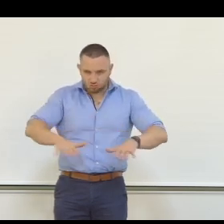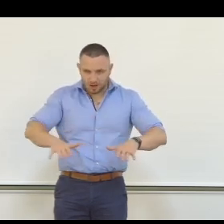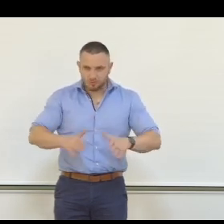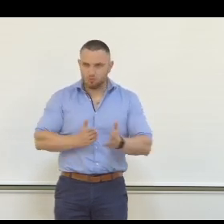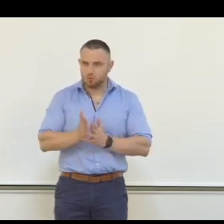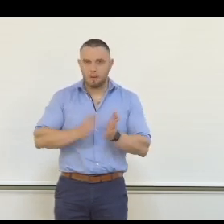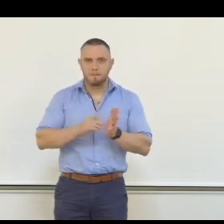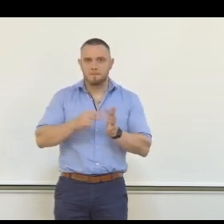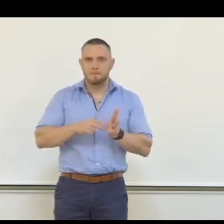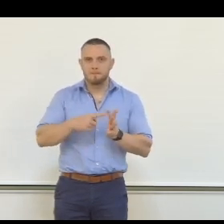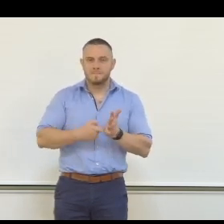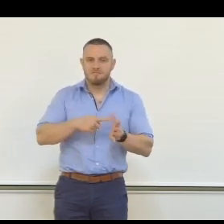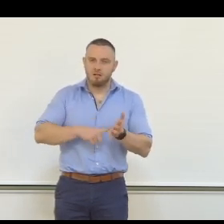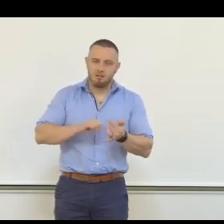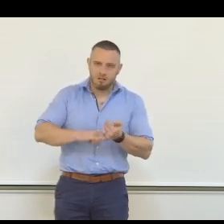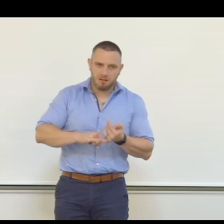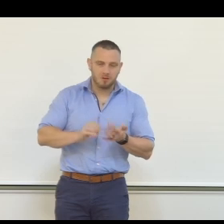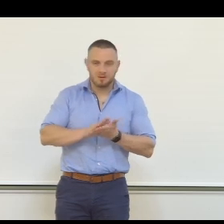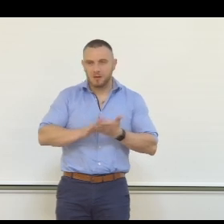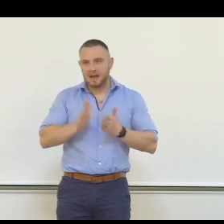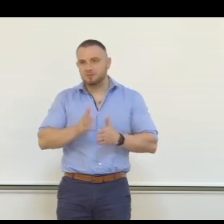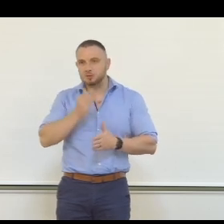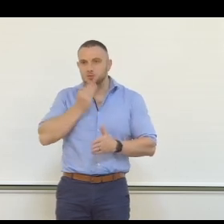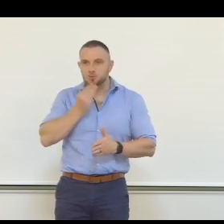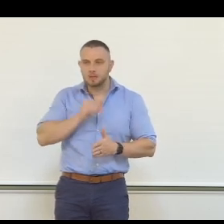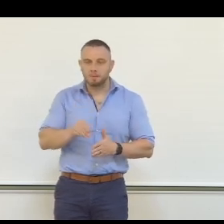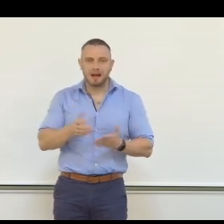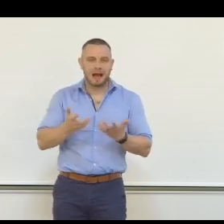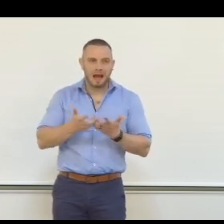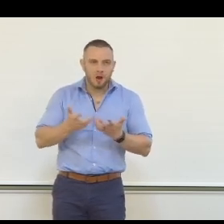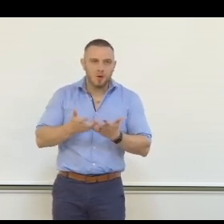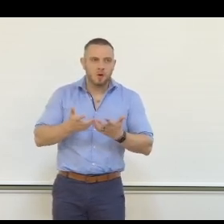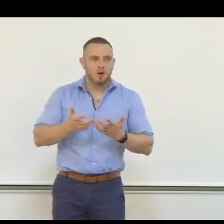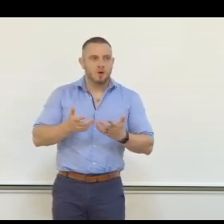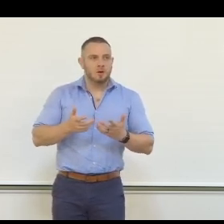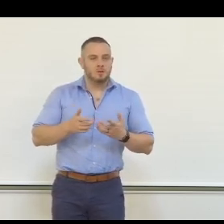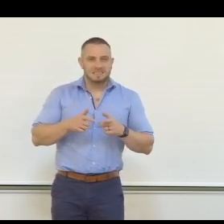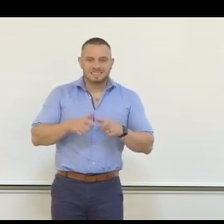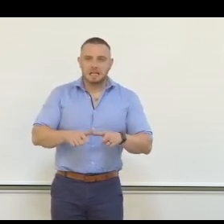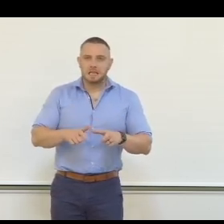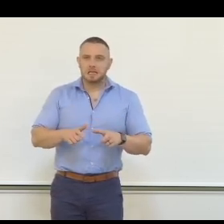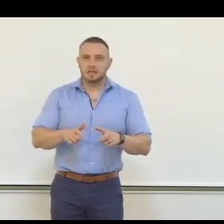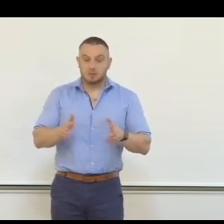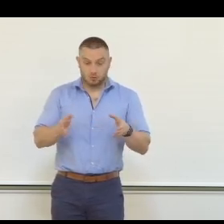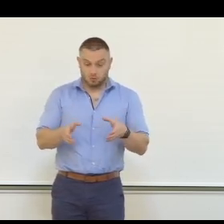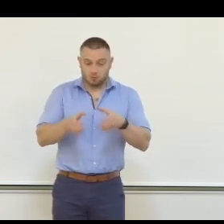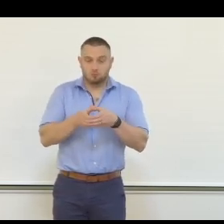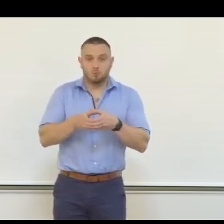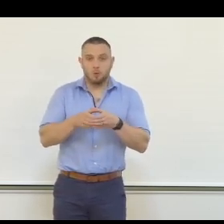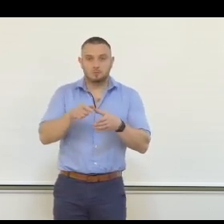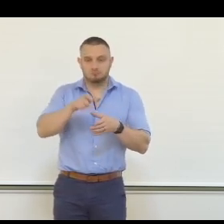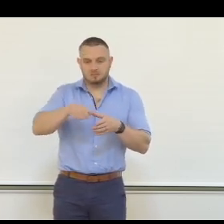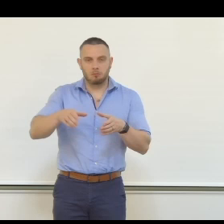minerals. So we have scarce resources. We'll still have a small crew, maybe not